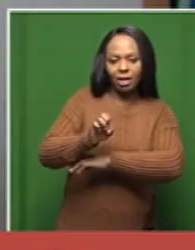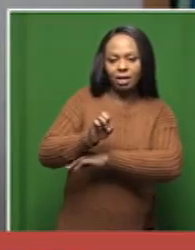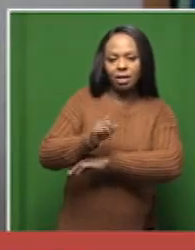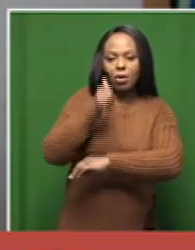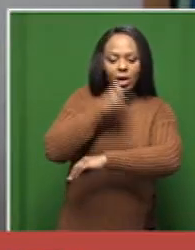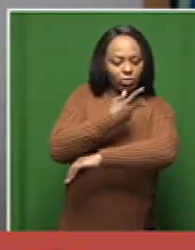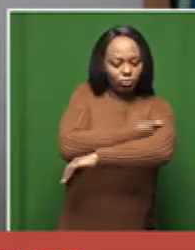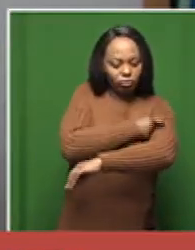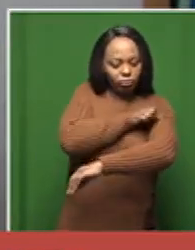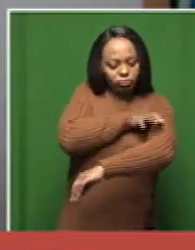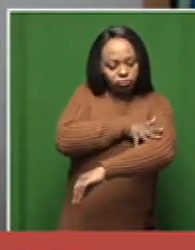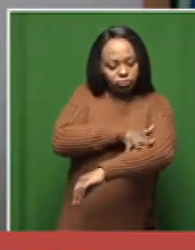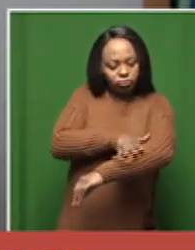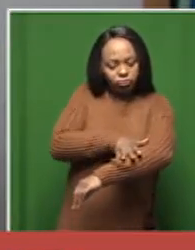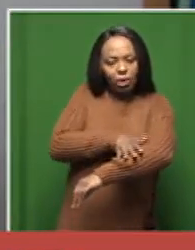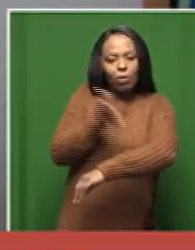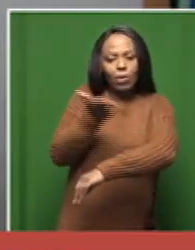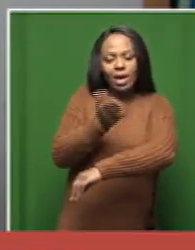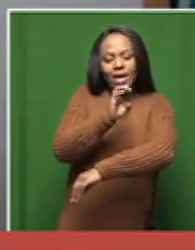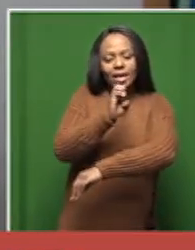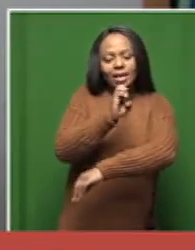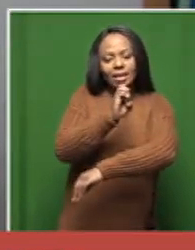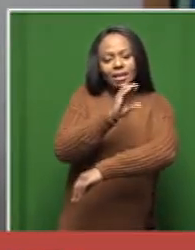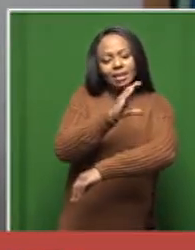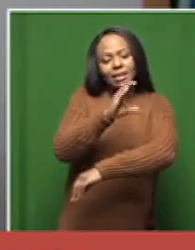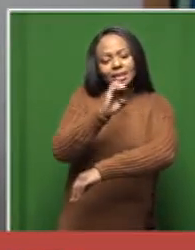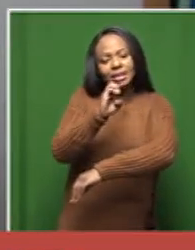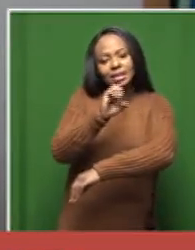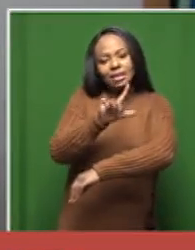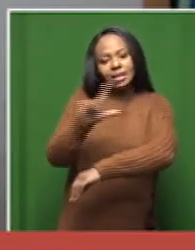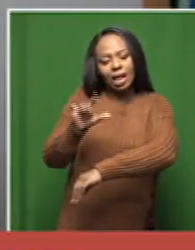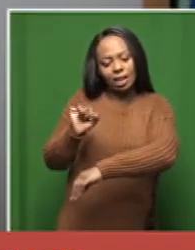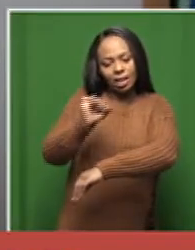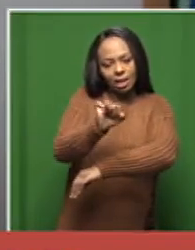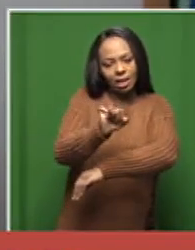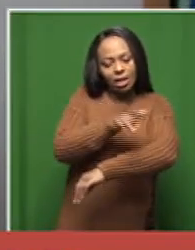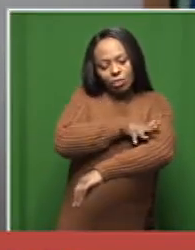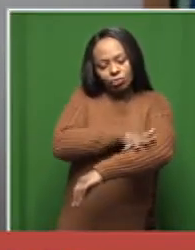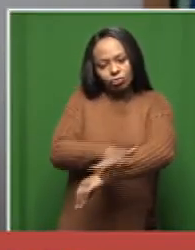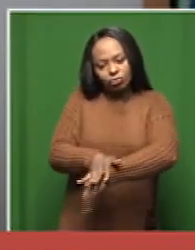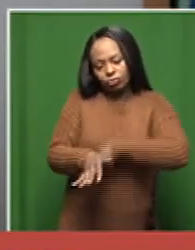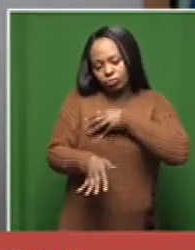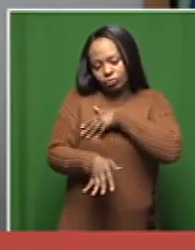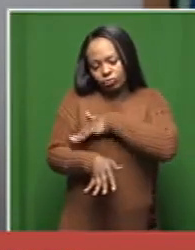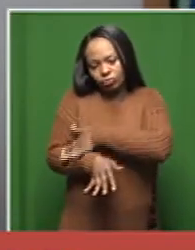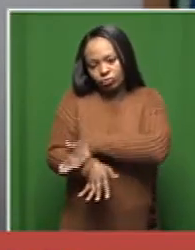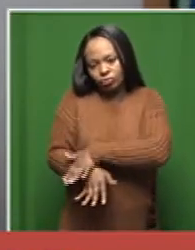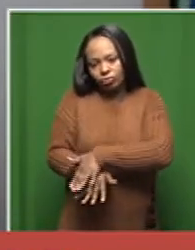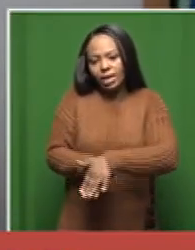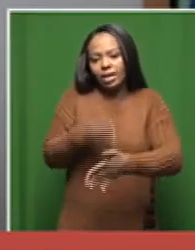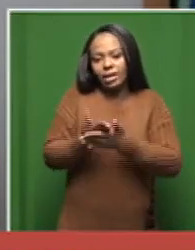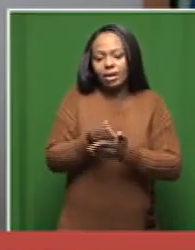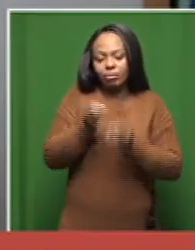the cells. Once it's in the cells, the muscle cells in the arm, it then makes that protein because that genetic signature is